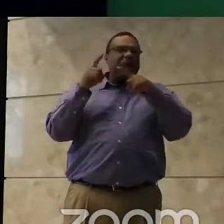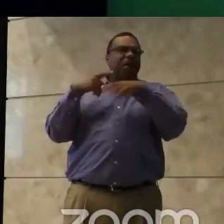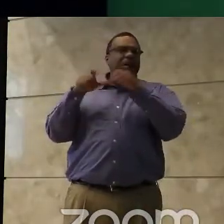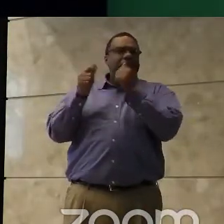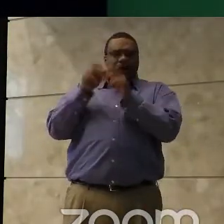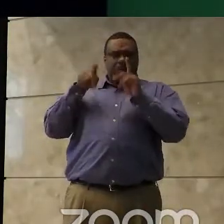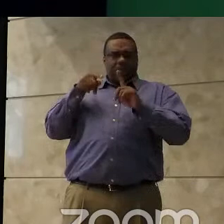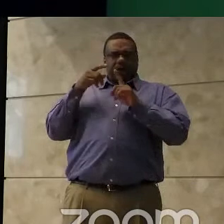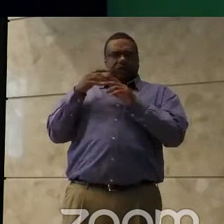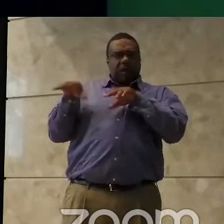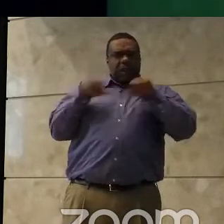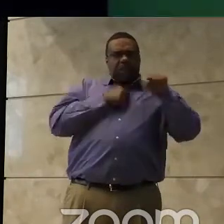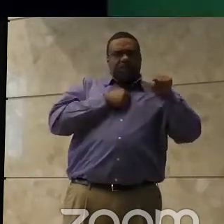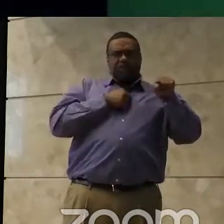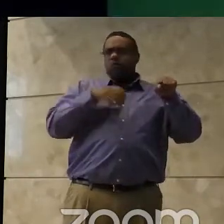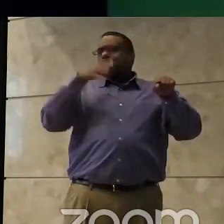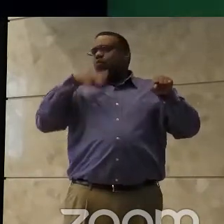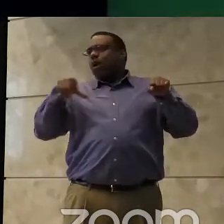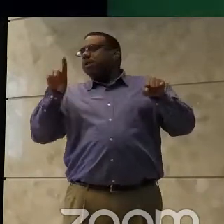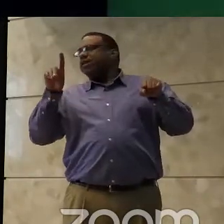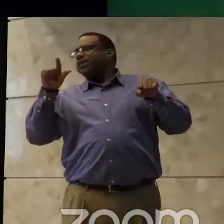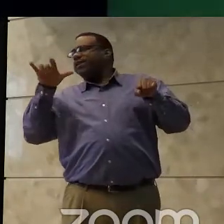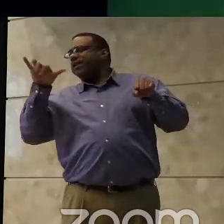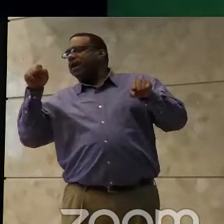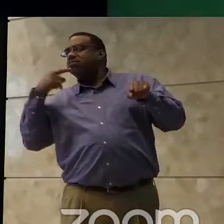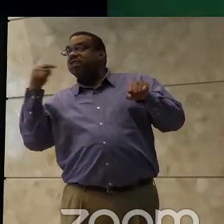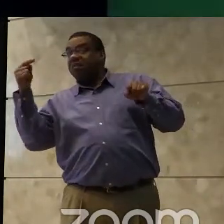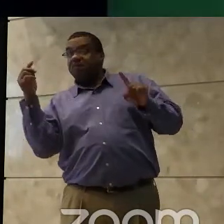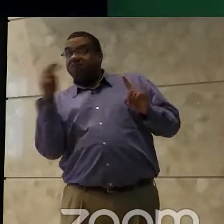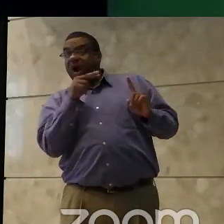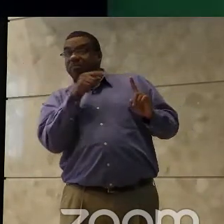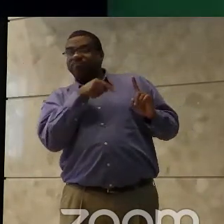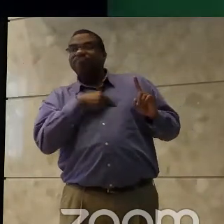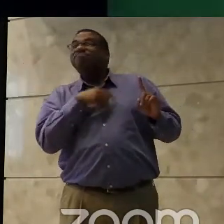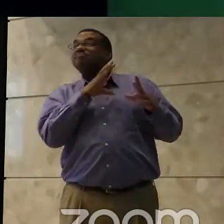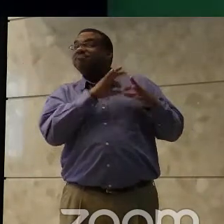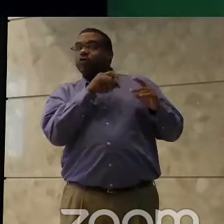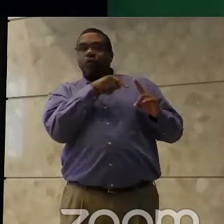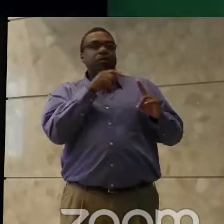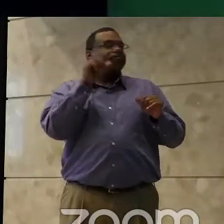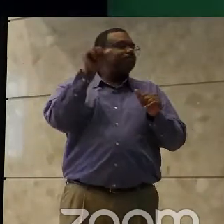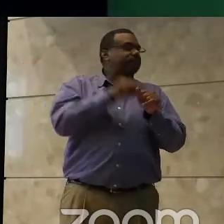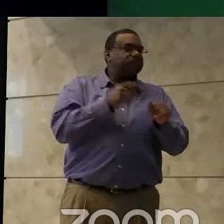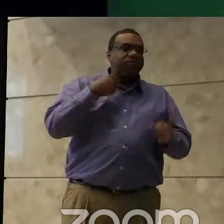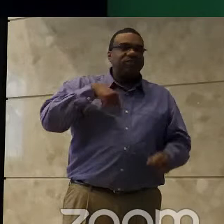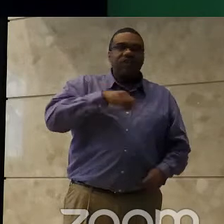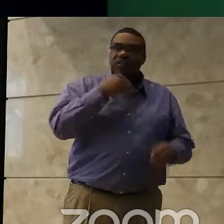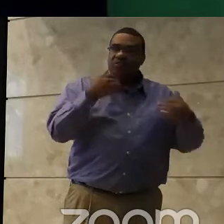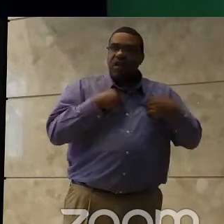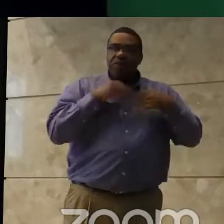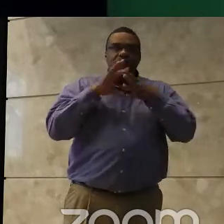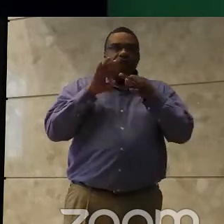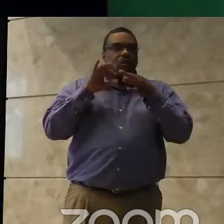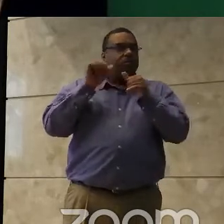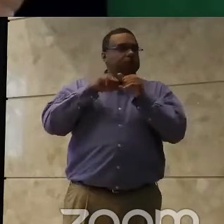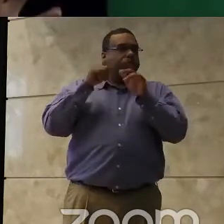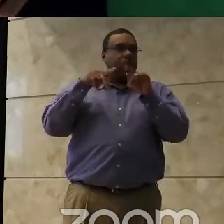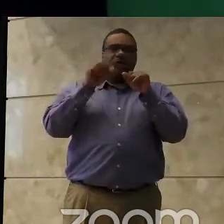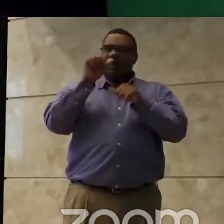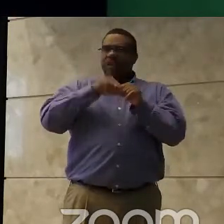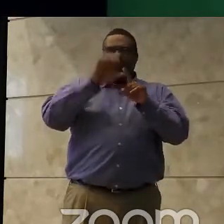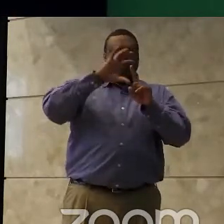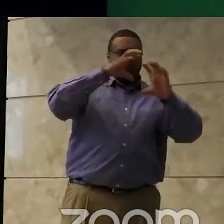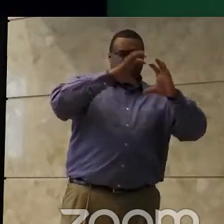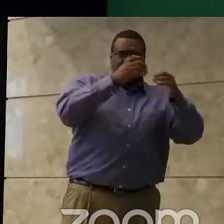person leaves, Dolly says, there's a story there. Each of us has a story. Every race,